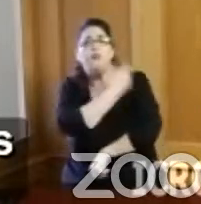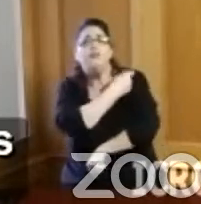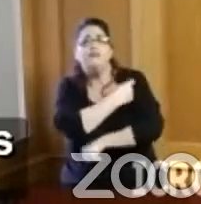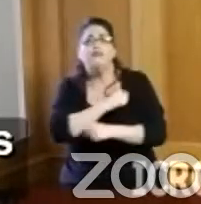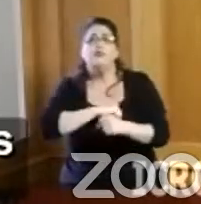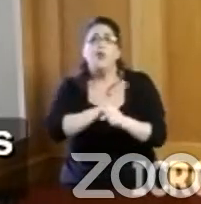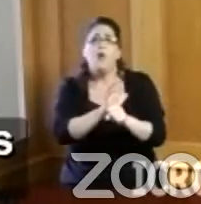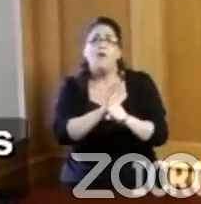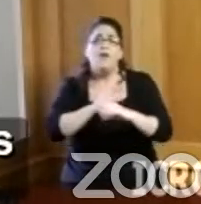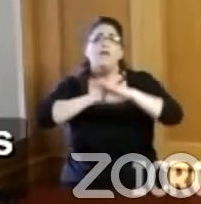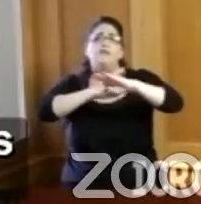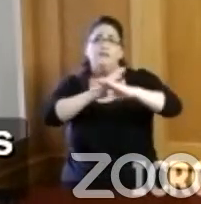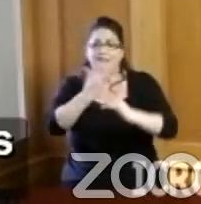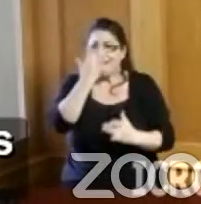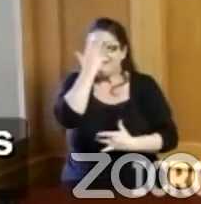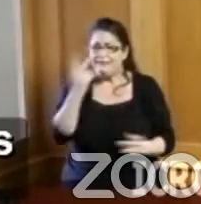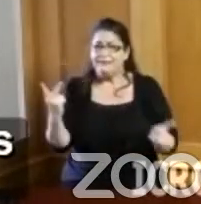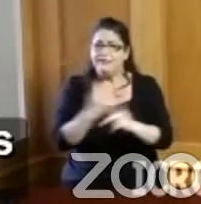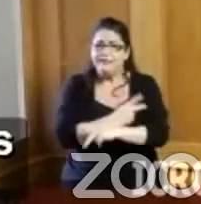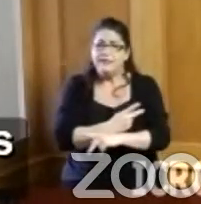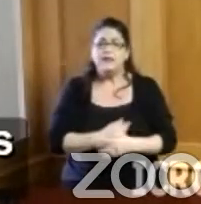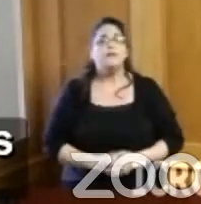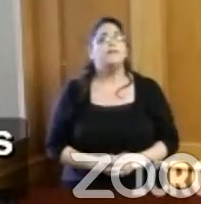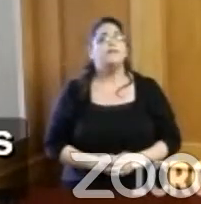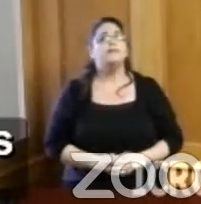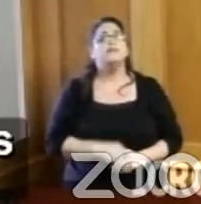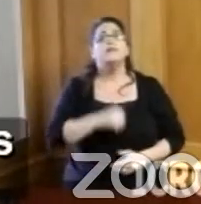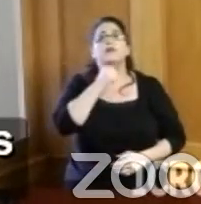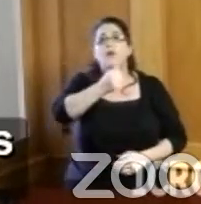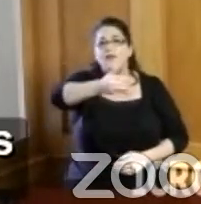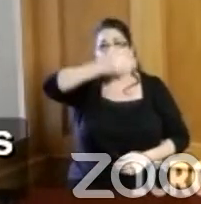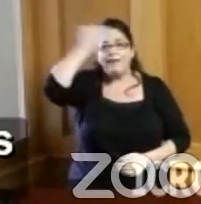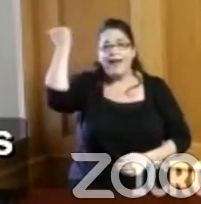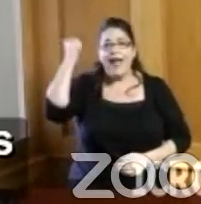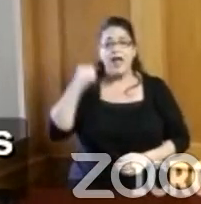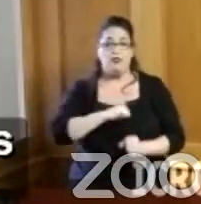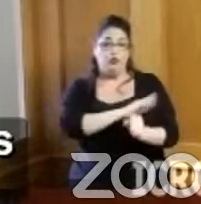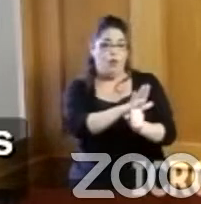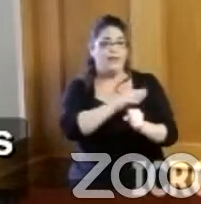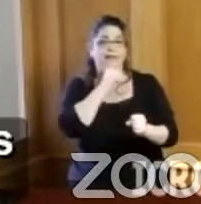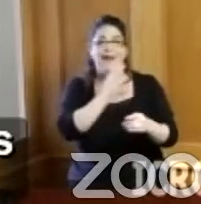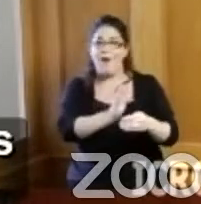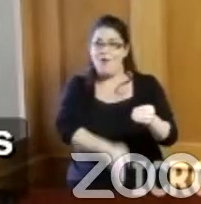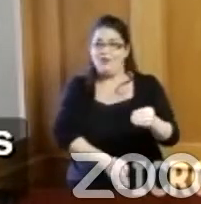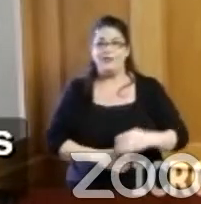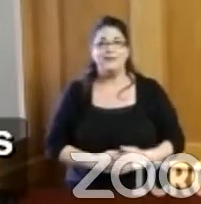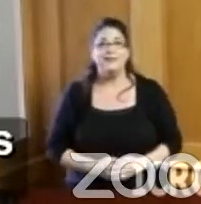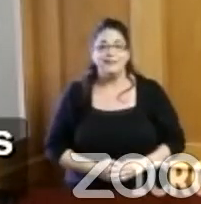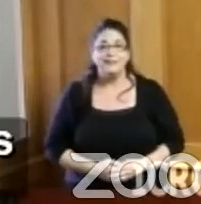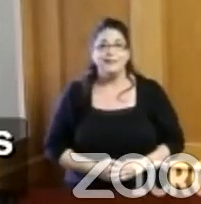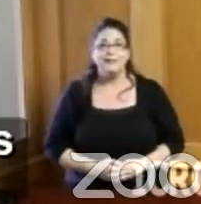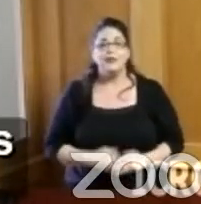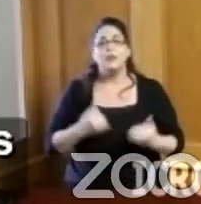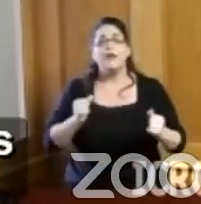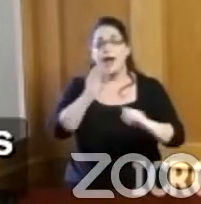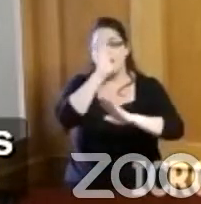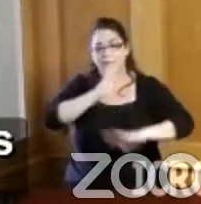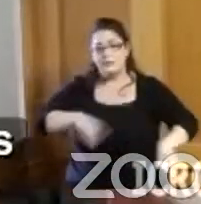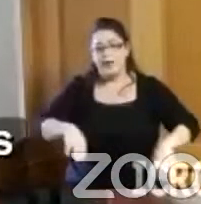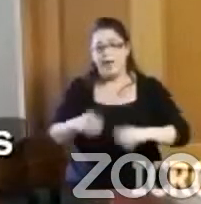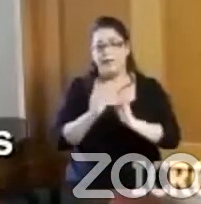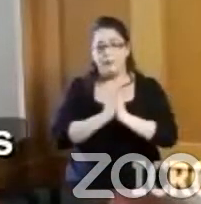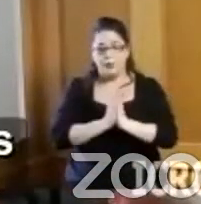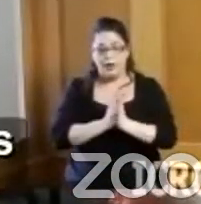so wish, but let us not forget that this is not over. So at this moment, I would ask for a silent prayer.